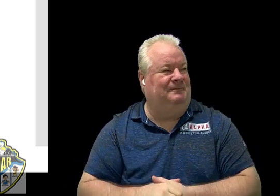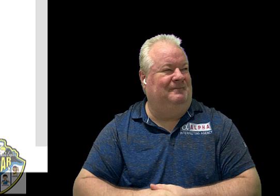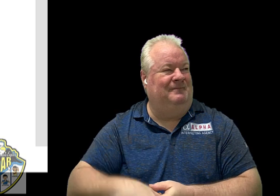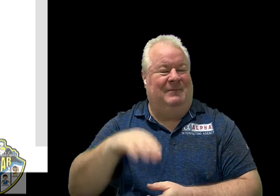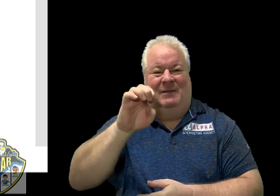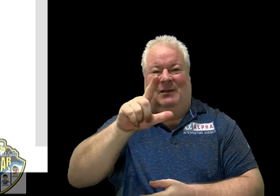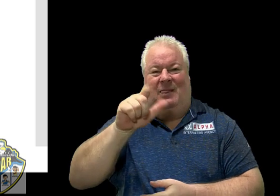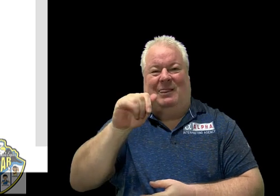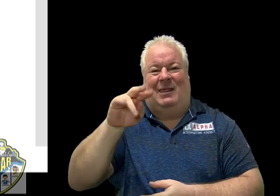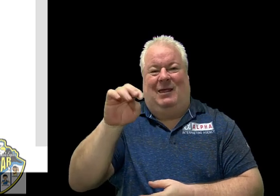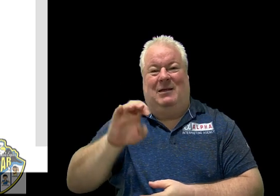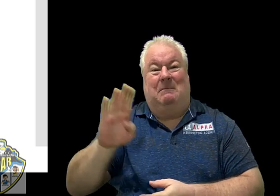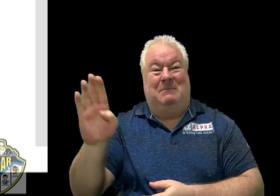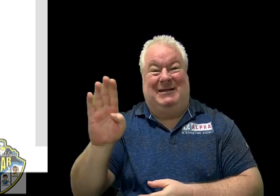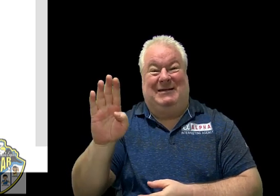Elaine B.